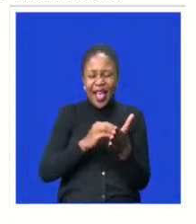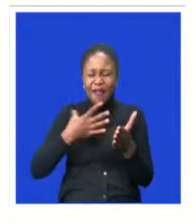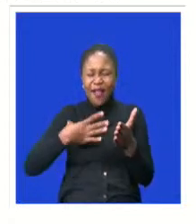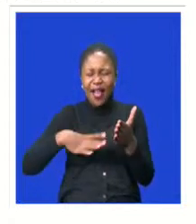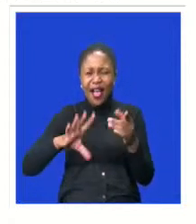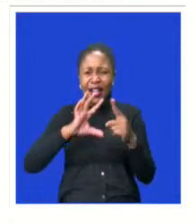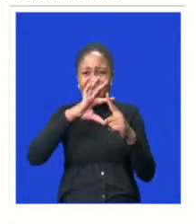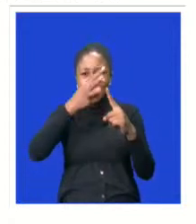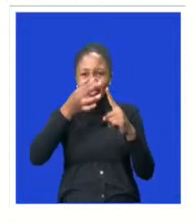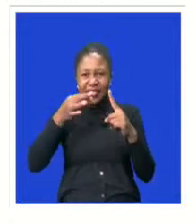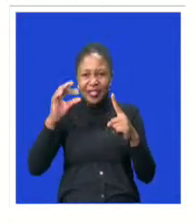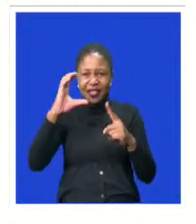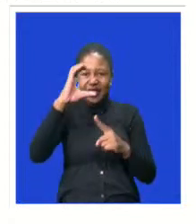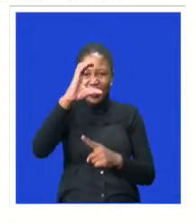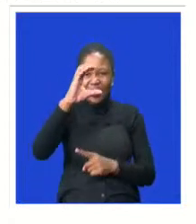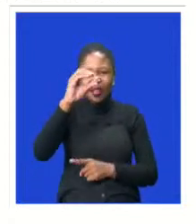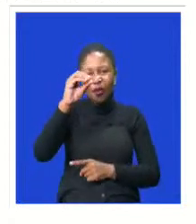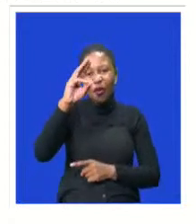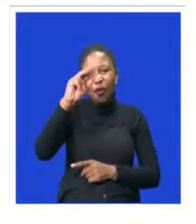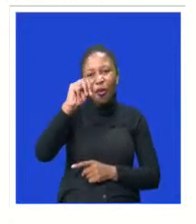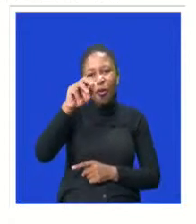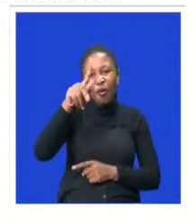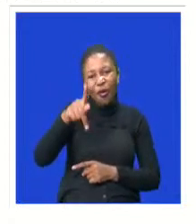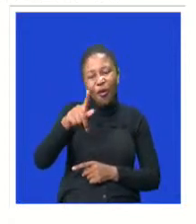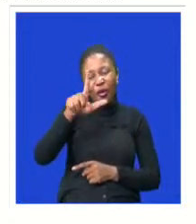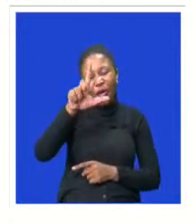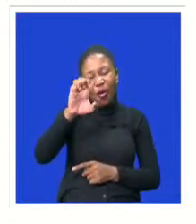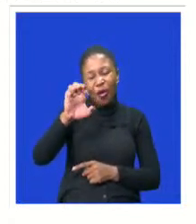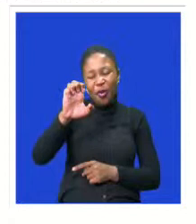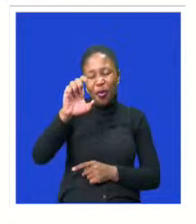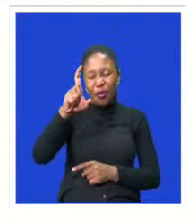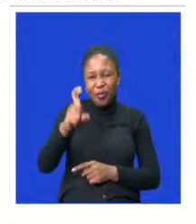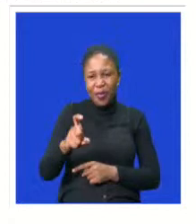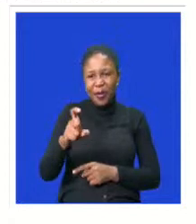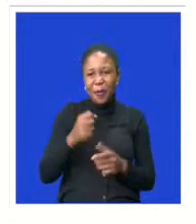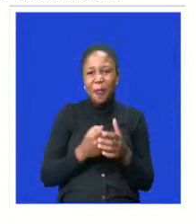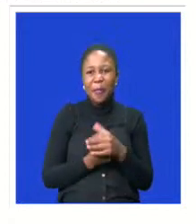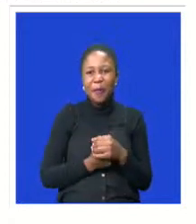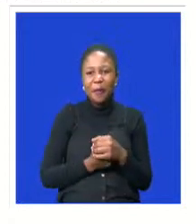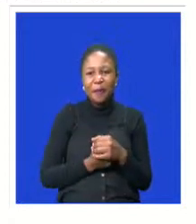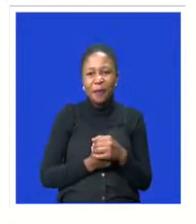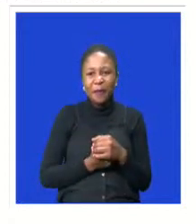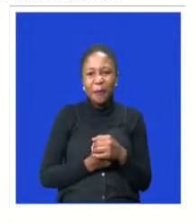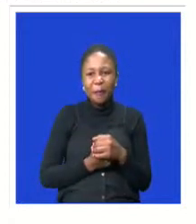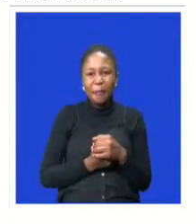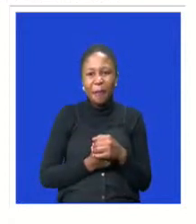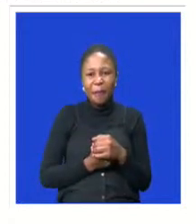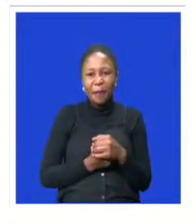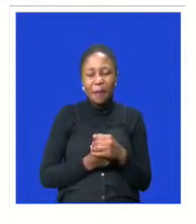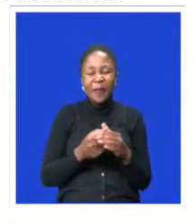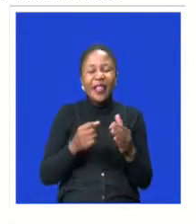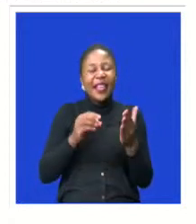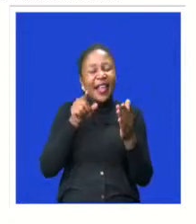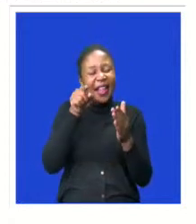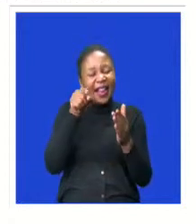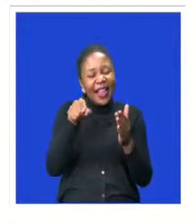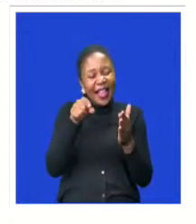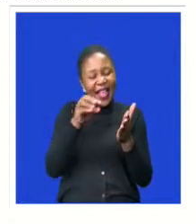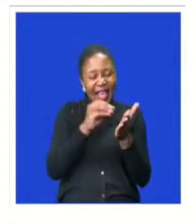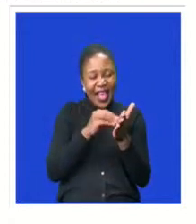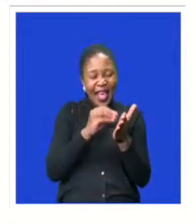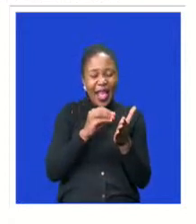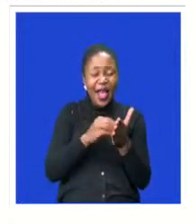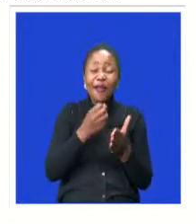clause. What is a subordinate clause? A subordinate clause is that sentence that does not express a